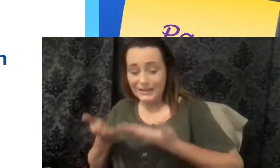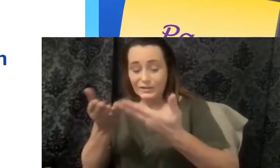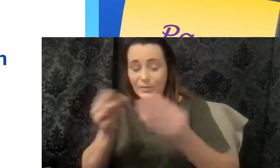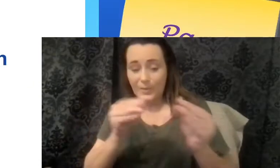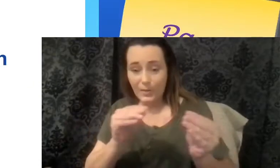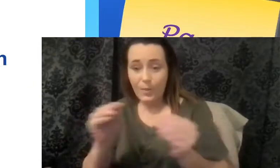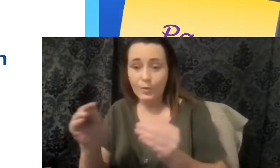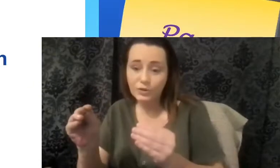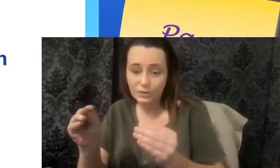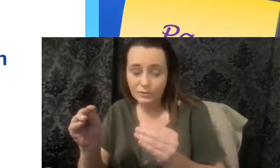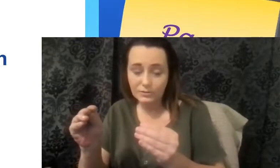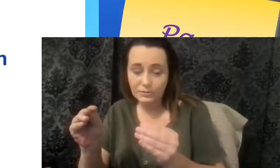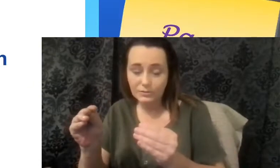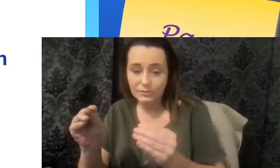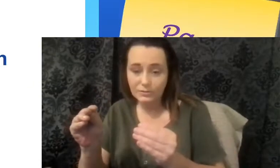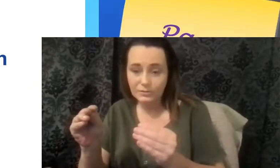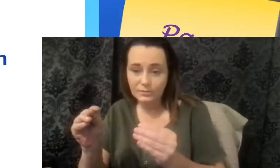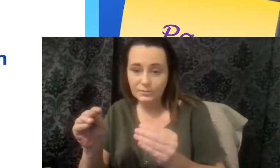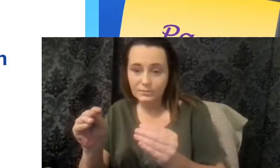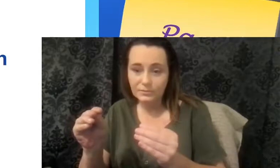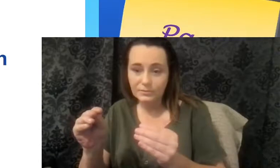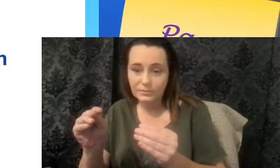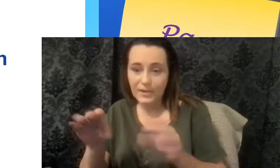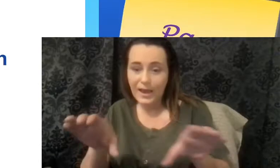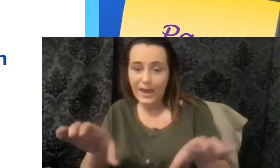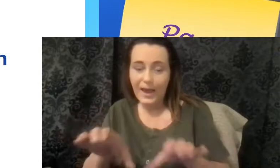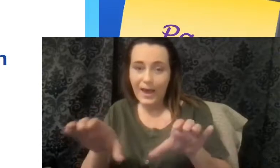with acting as the trustor.